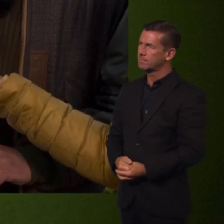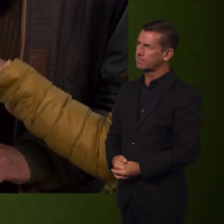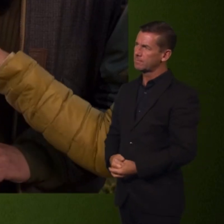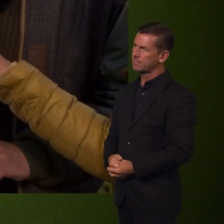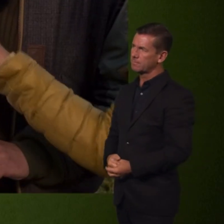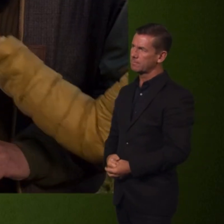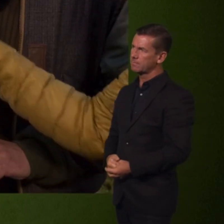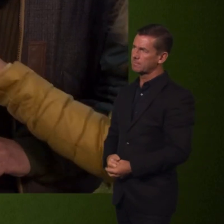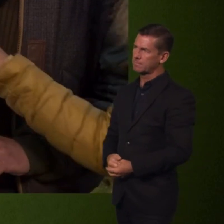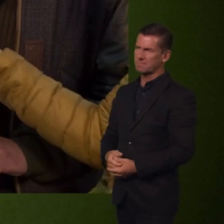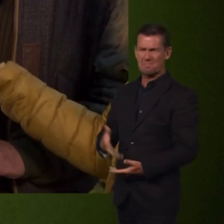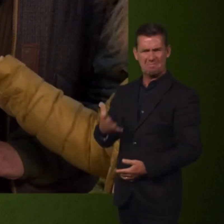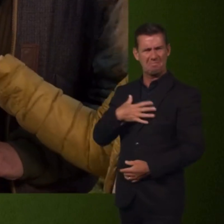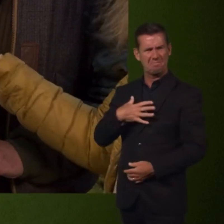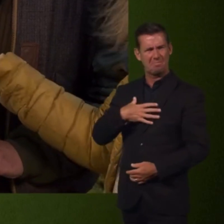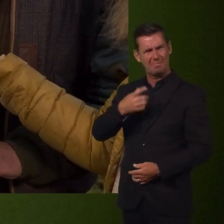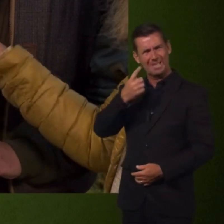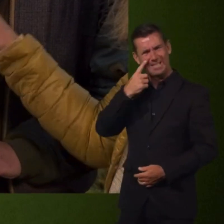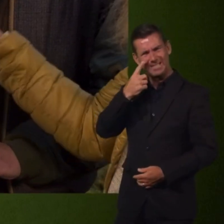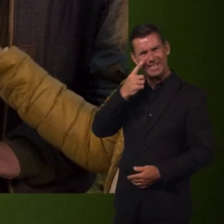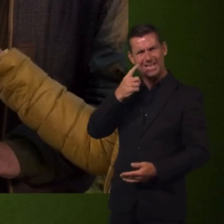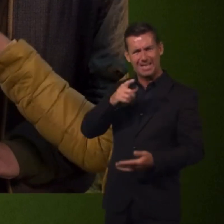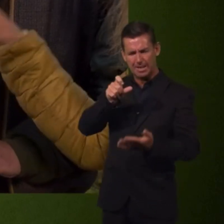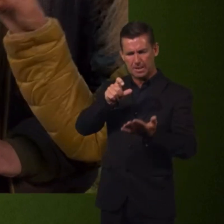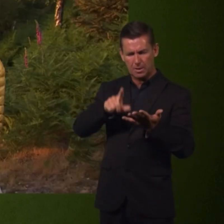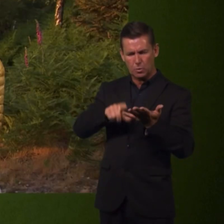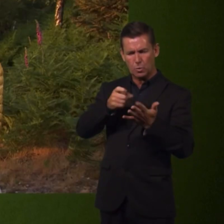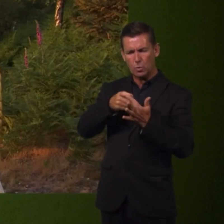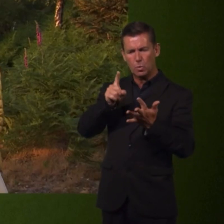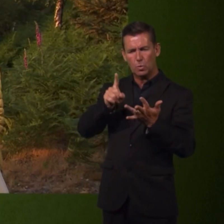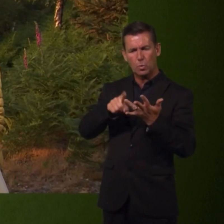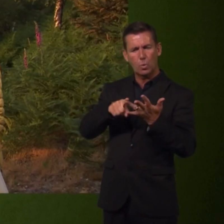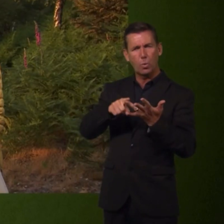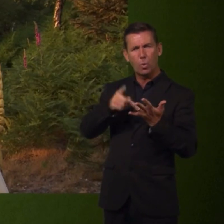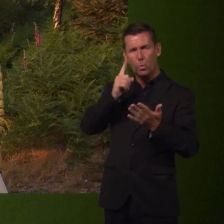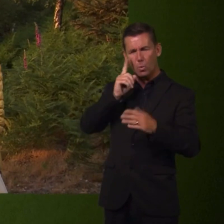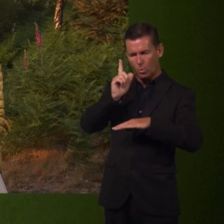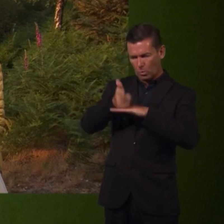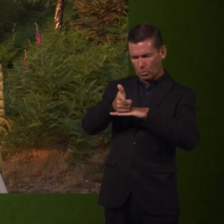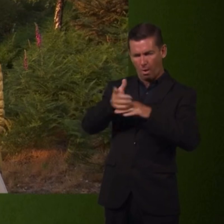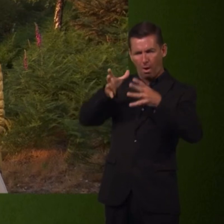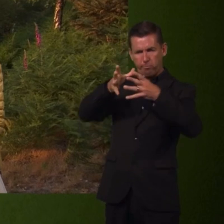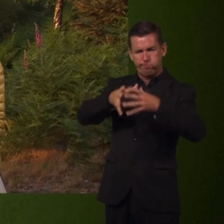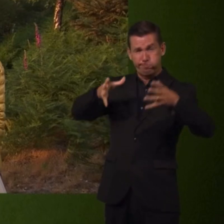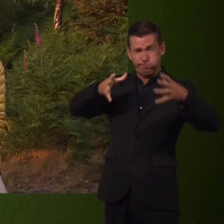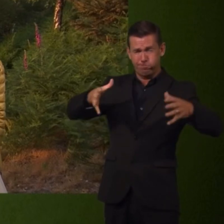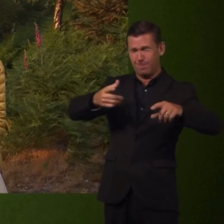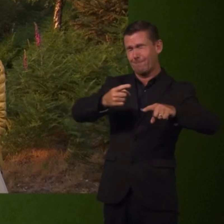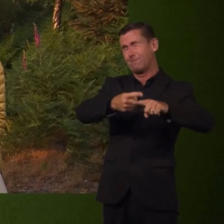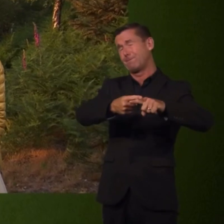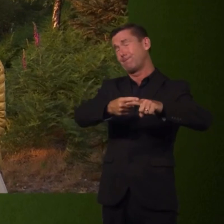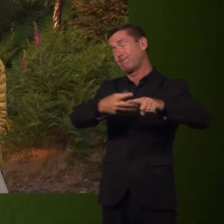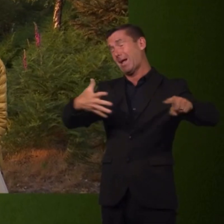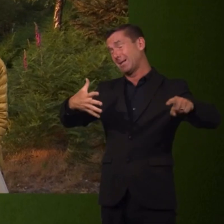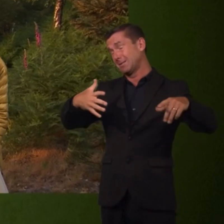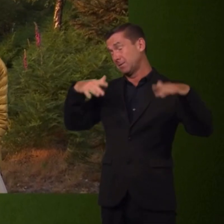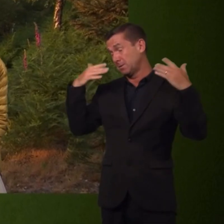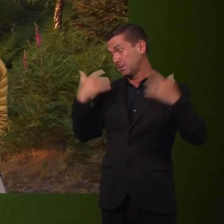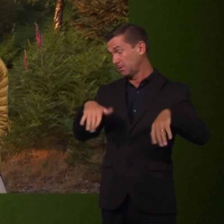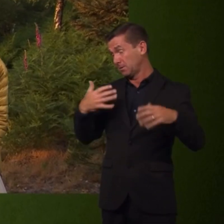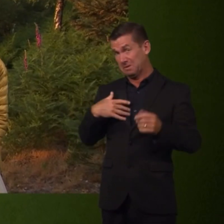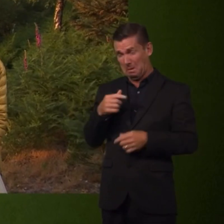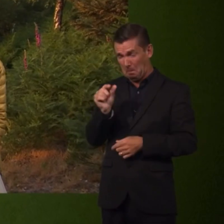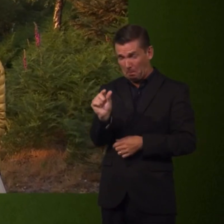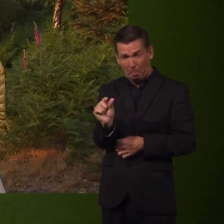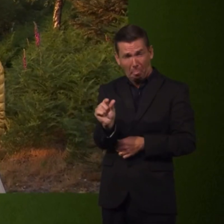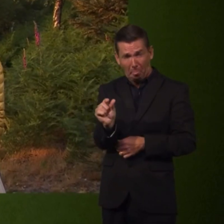we have seen the growth of a cuckoo, haven't we, with a recorded nest. And let me tell you, it's unbelievable how big they get and how much